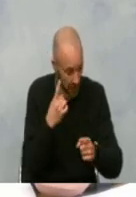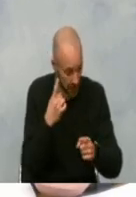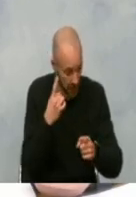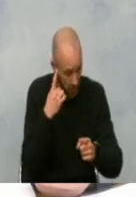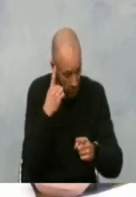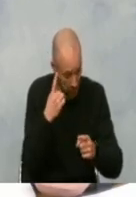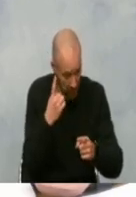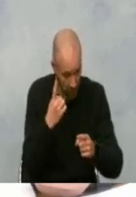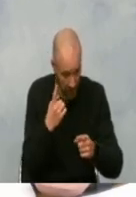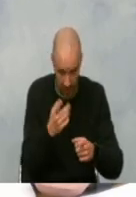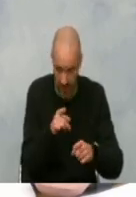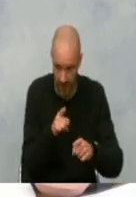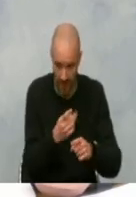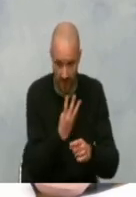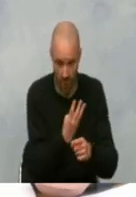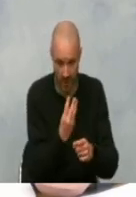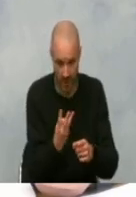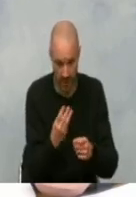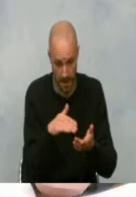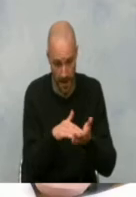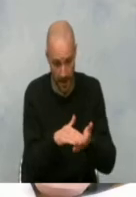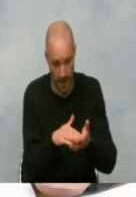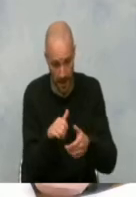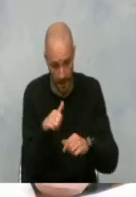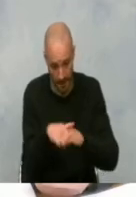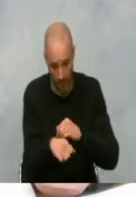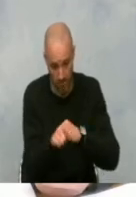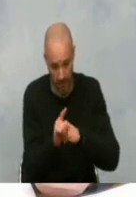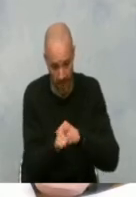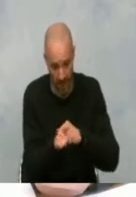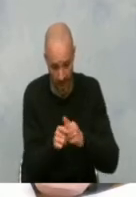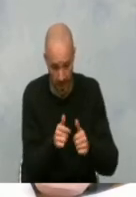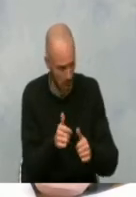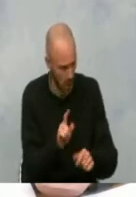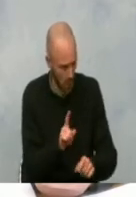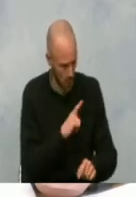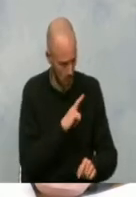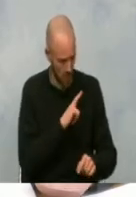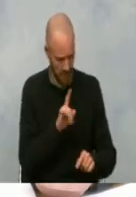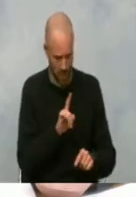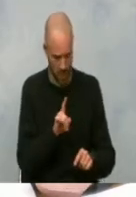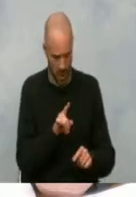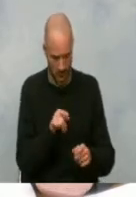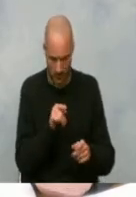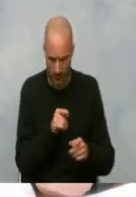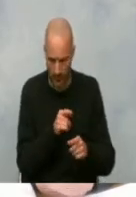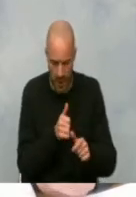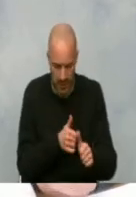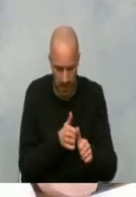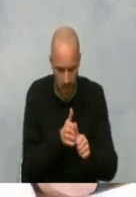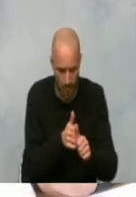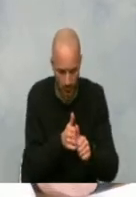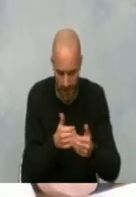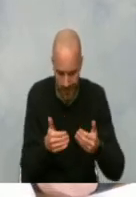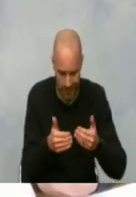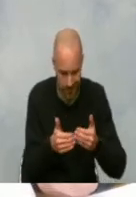nearly £43 million of that to support the Council's medium-term budget strategy